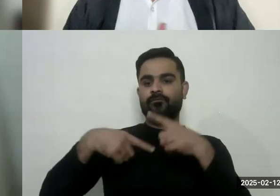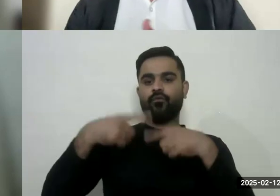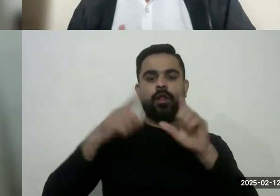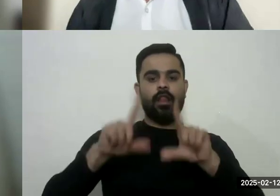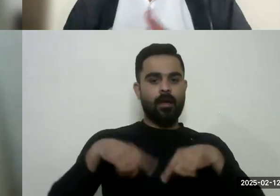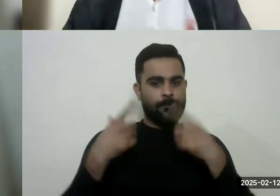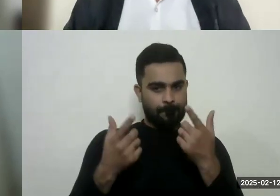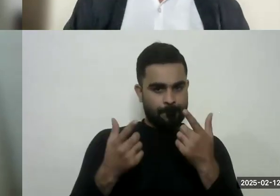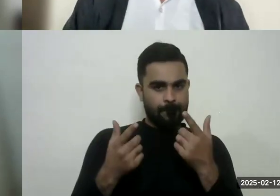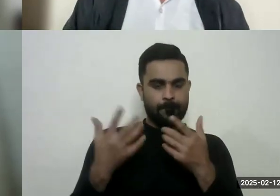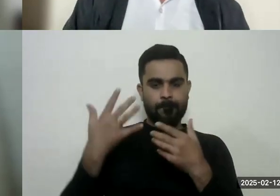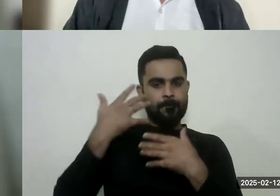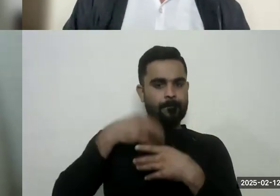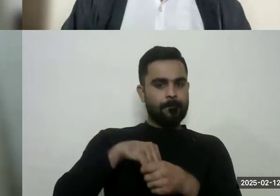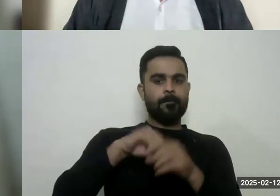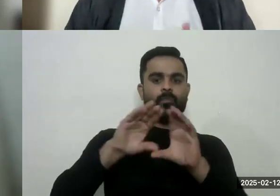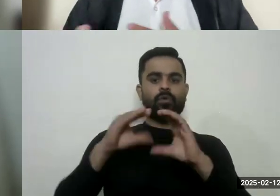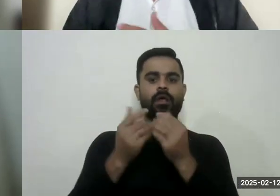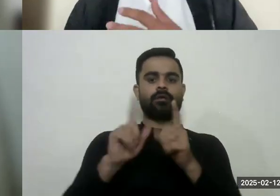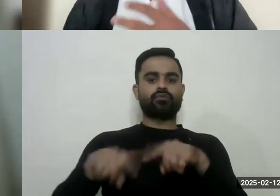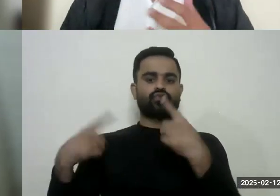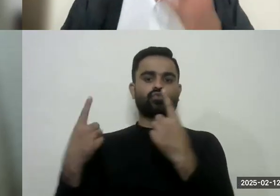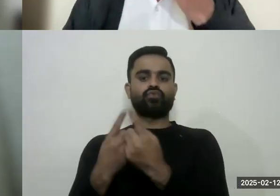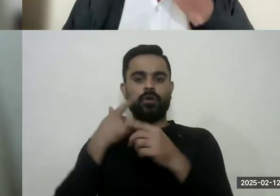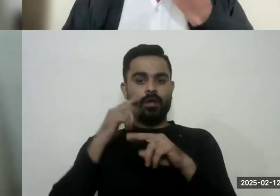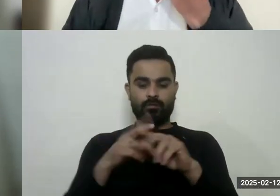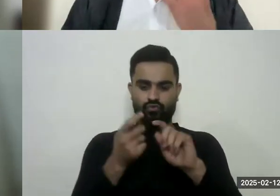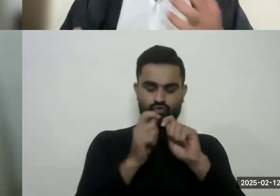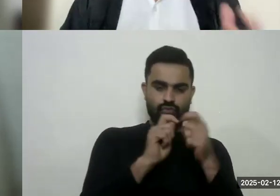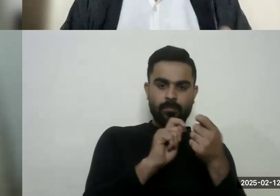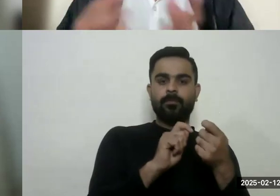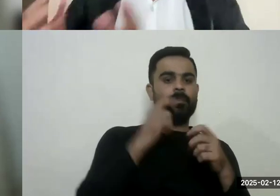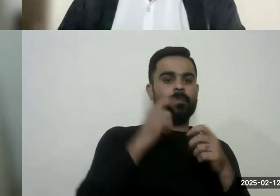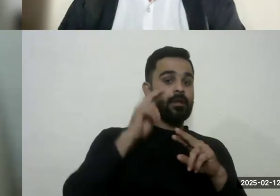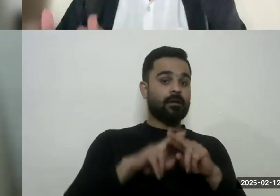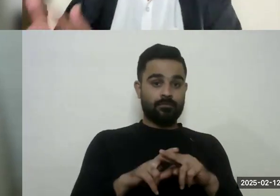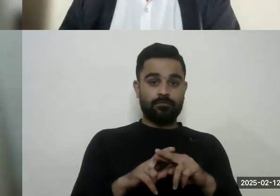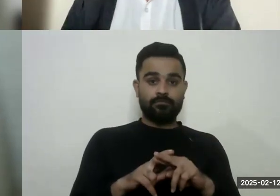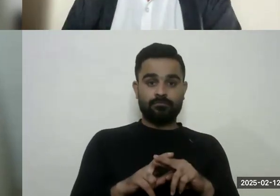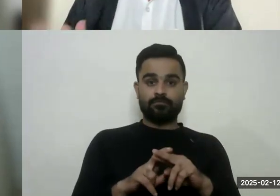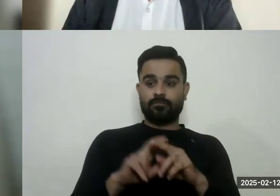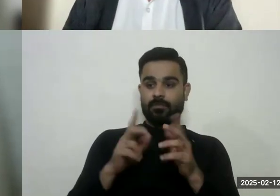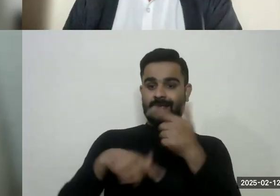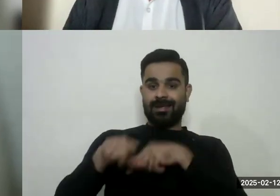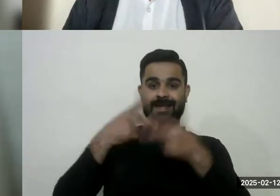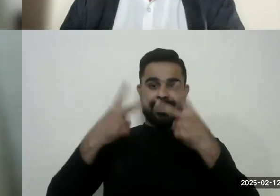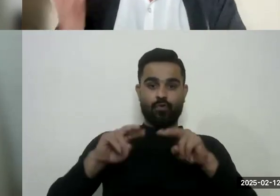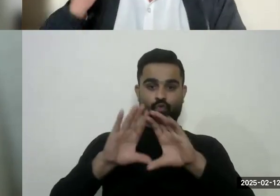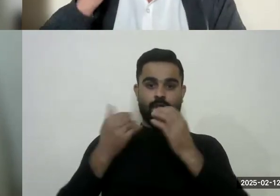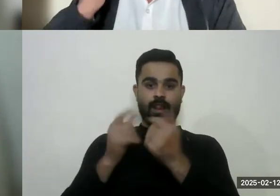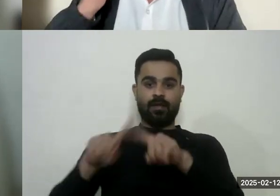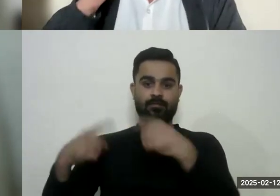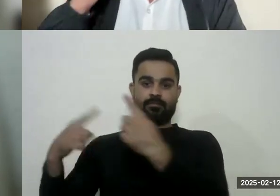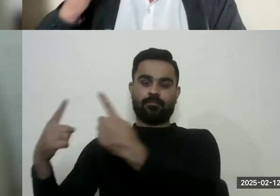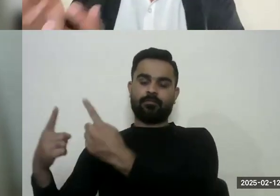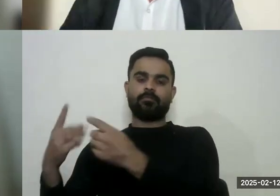right, and bringing it into the classroom. And if we think in that way, so if translanguaging in the classroom